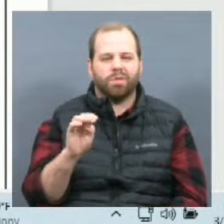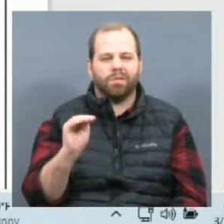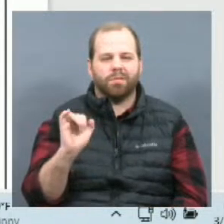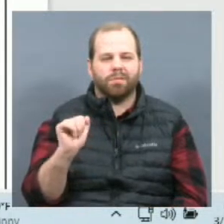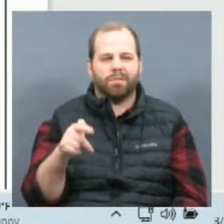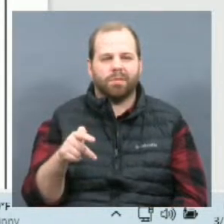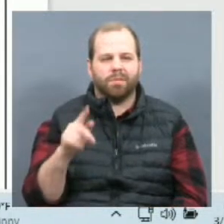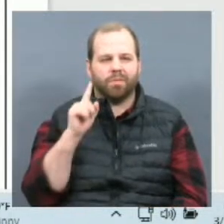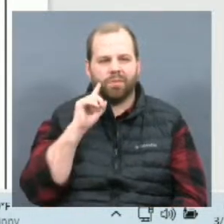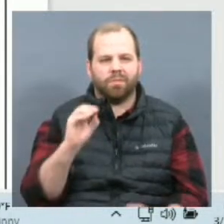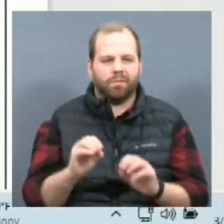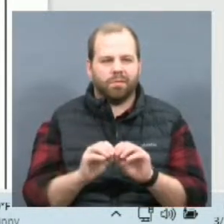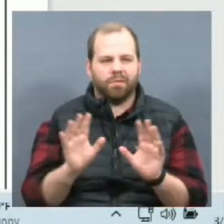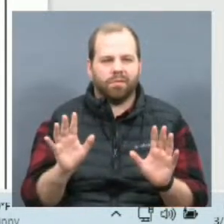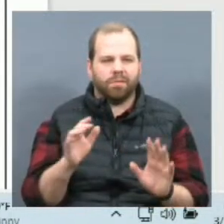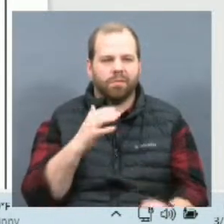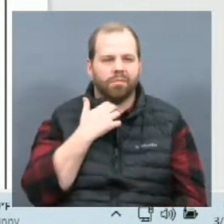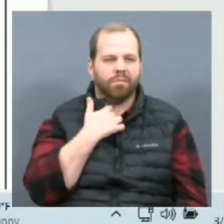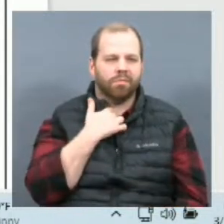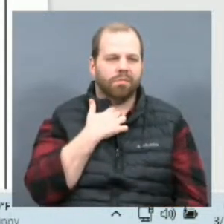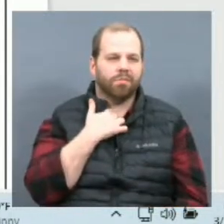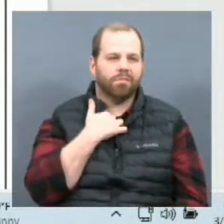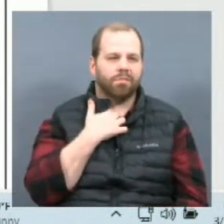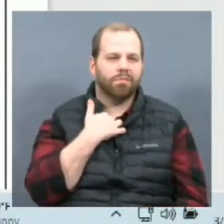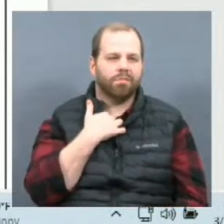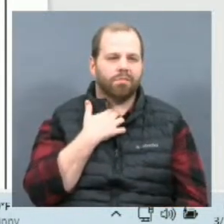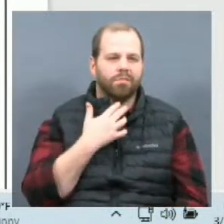Can we put it up on a big screen?